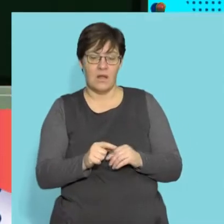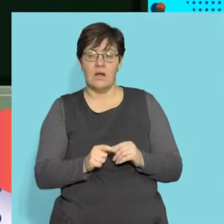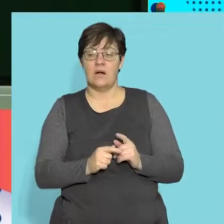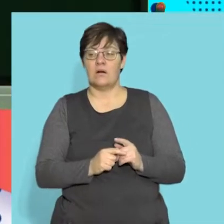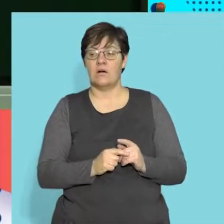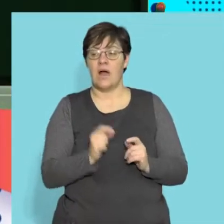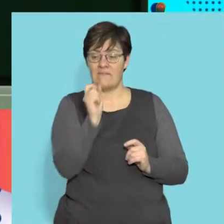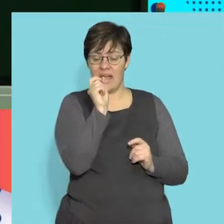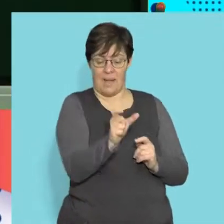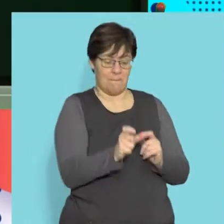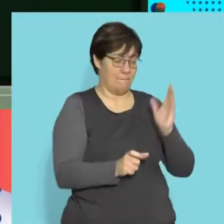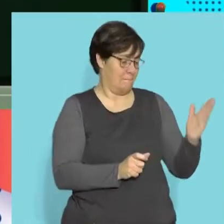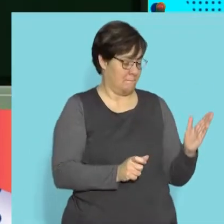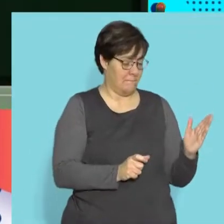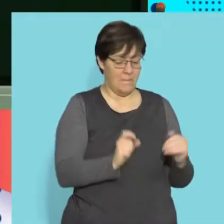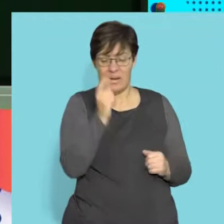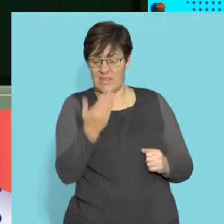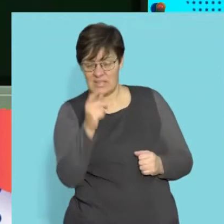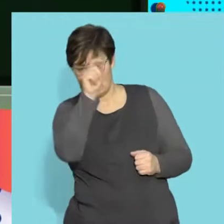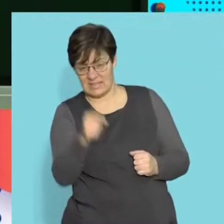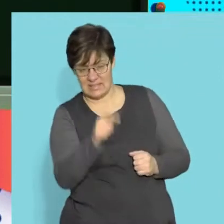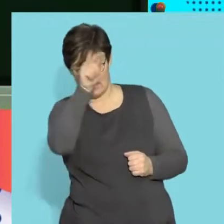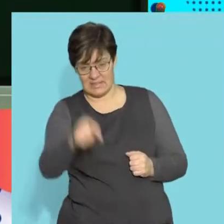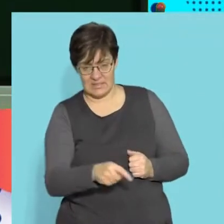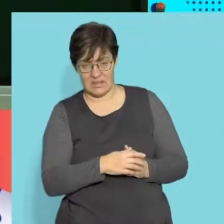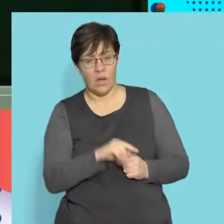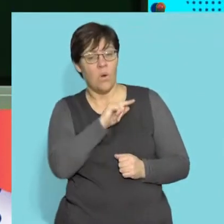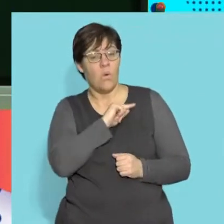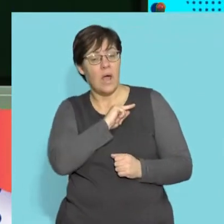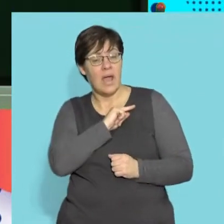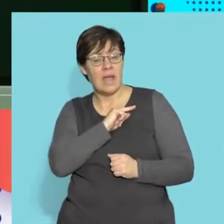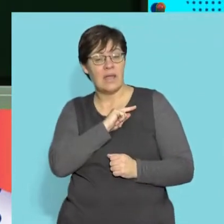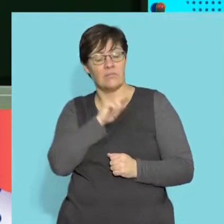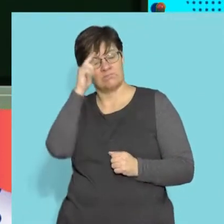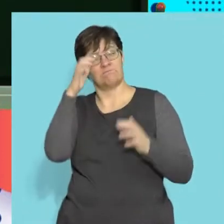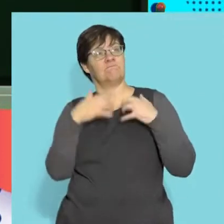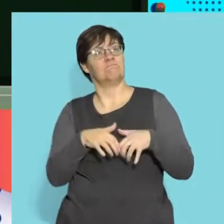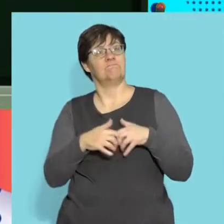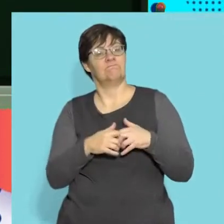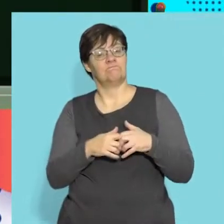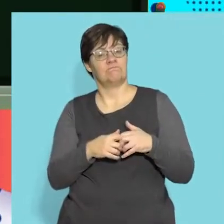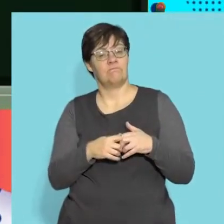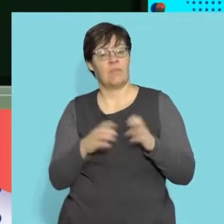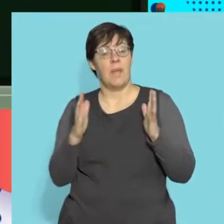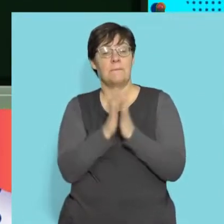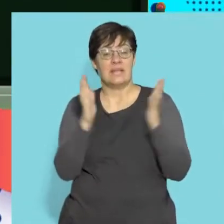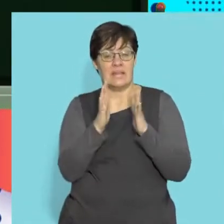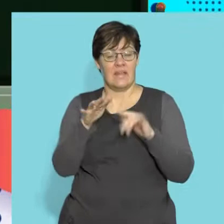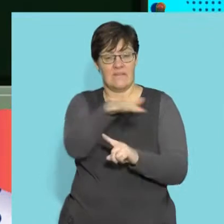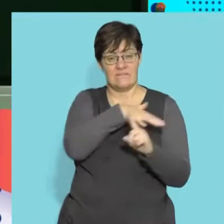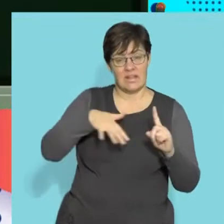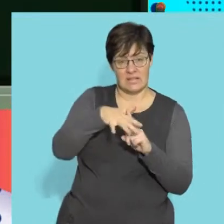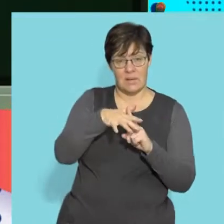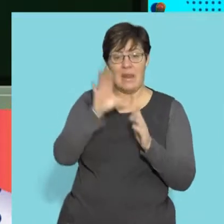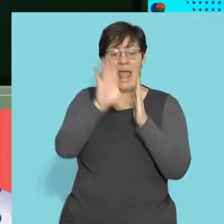of skewed on one side. There's a gap on the other side, because we can kind of think of it as